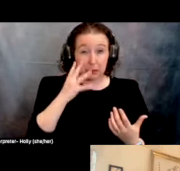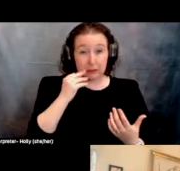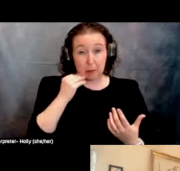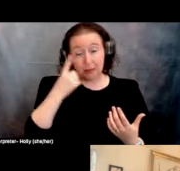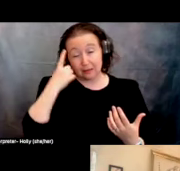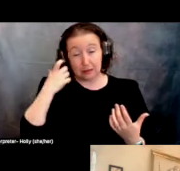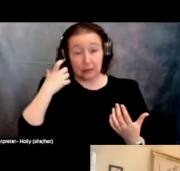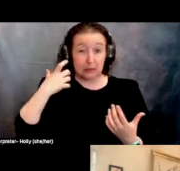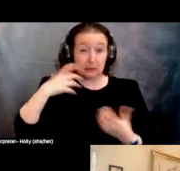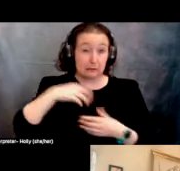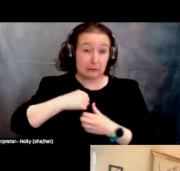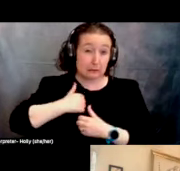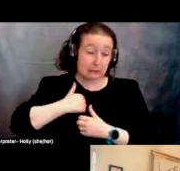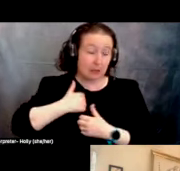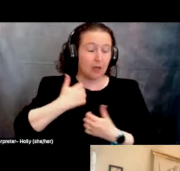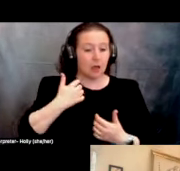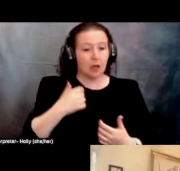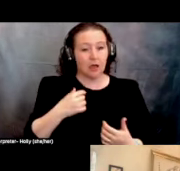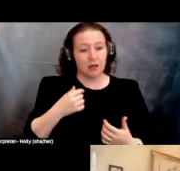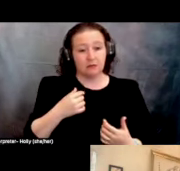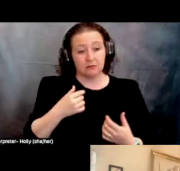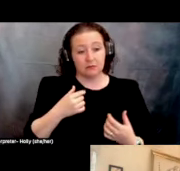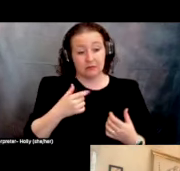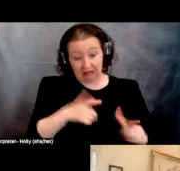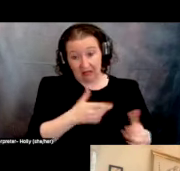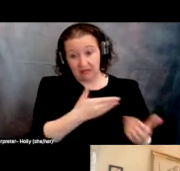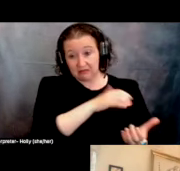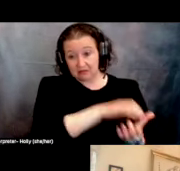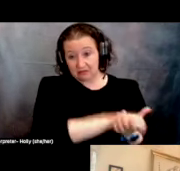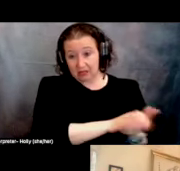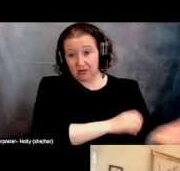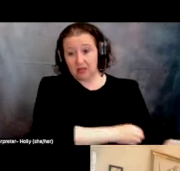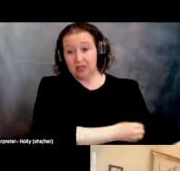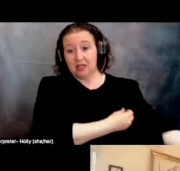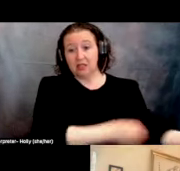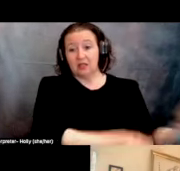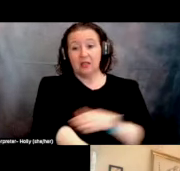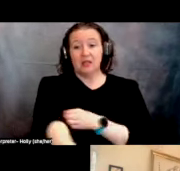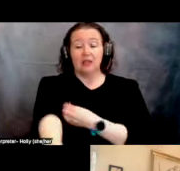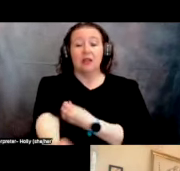because, you know, they were allowed to get married. And